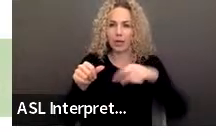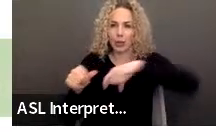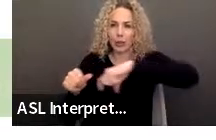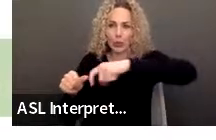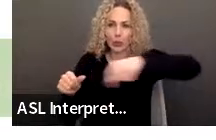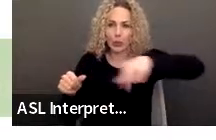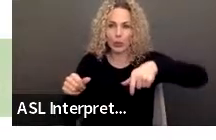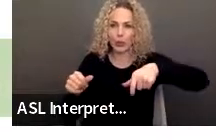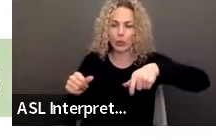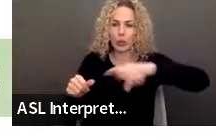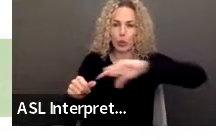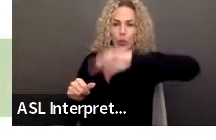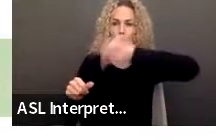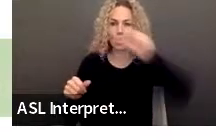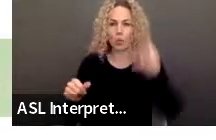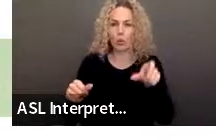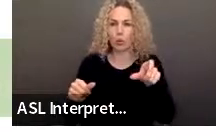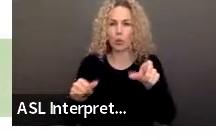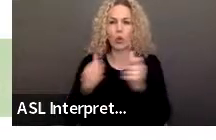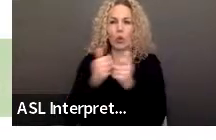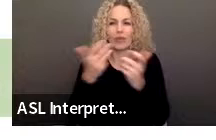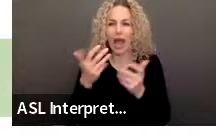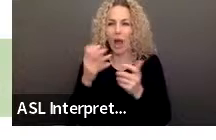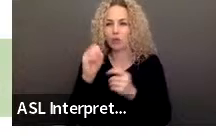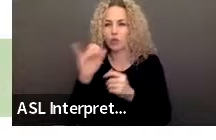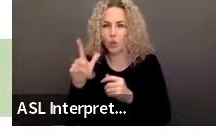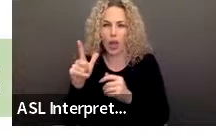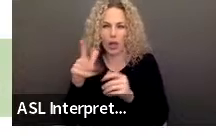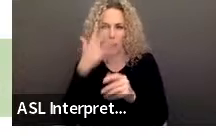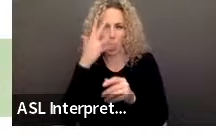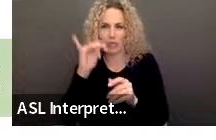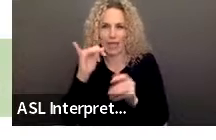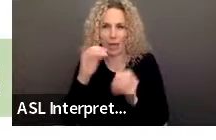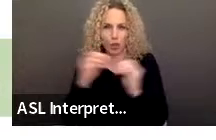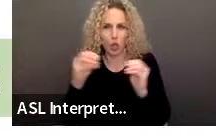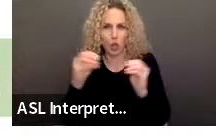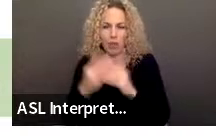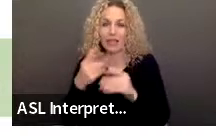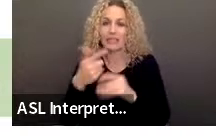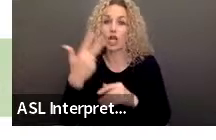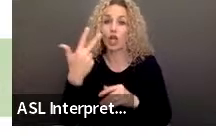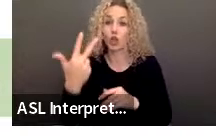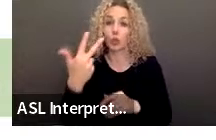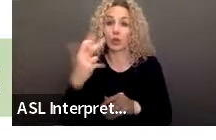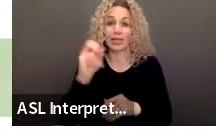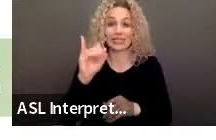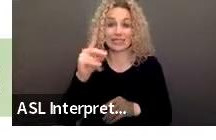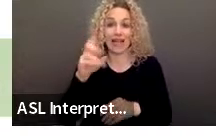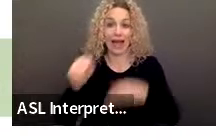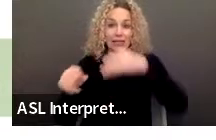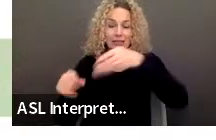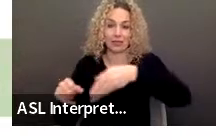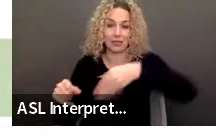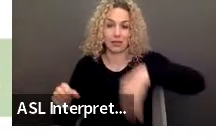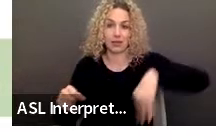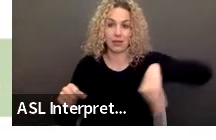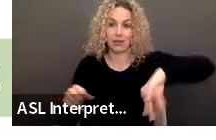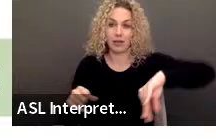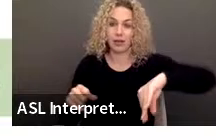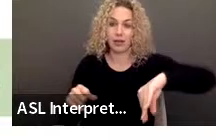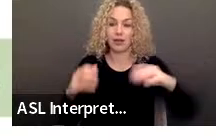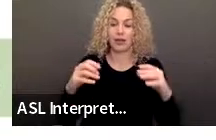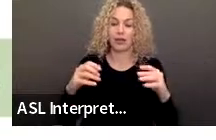the terraform bed without soil or any planting in it, but it is a three-sided plastic